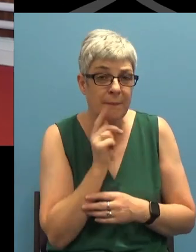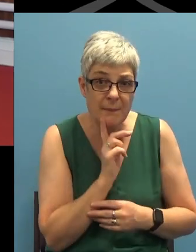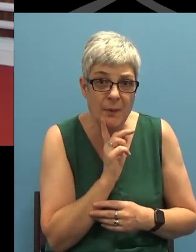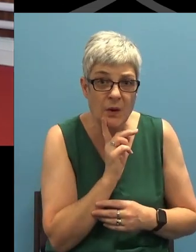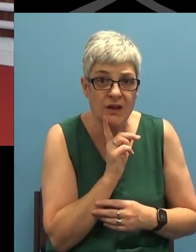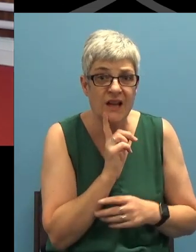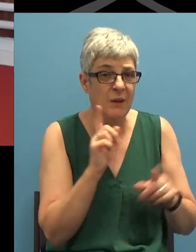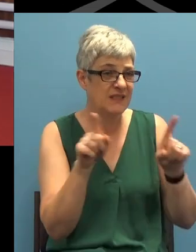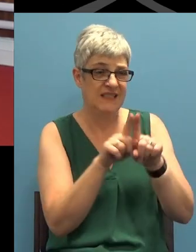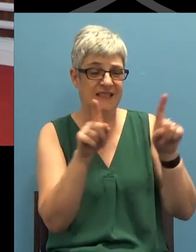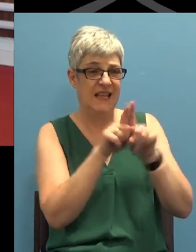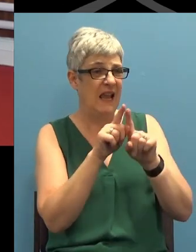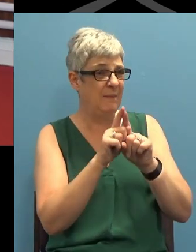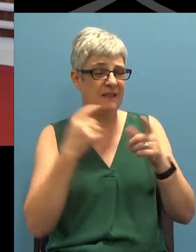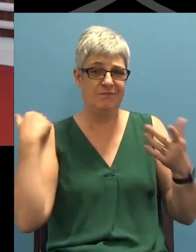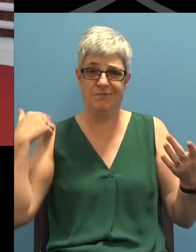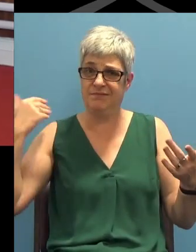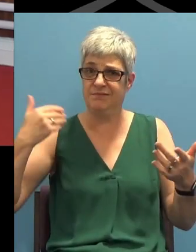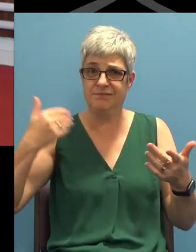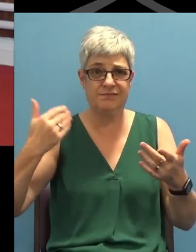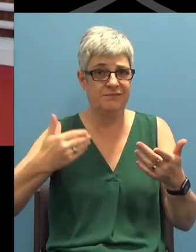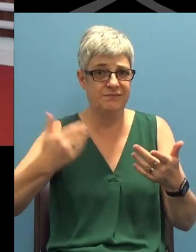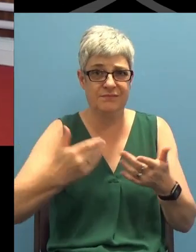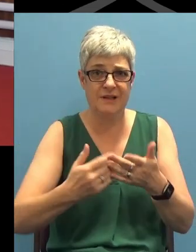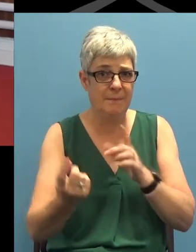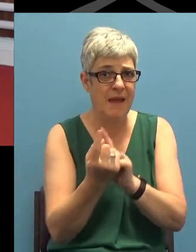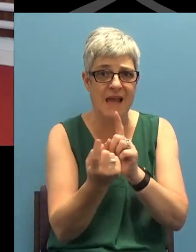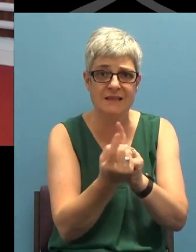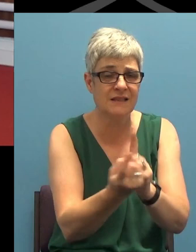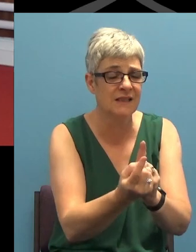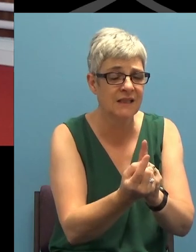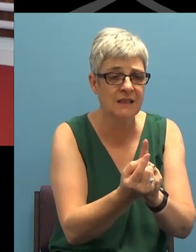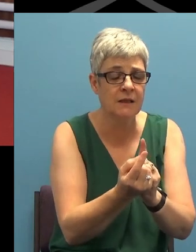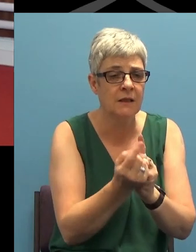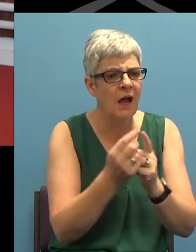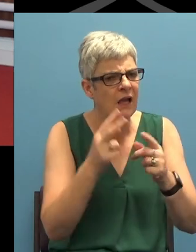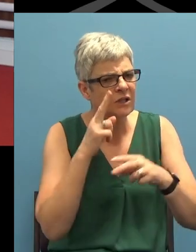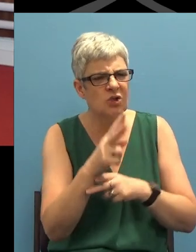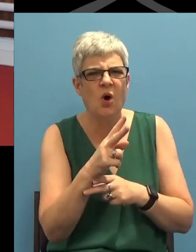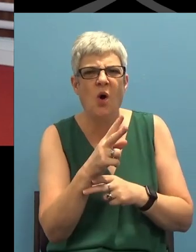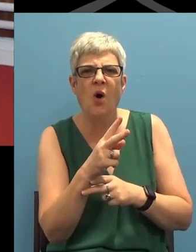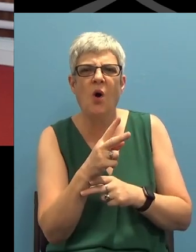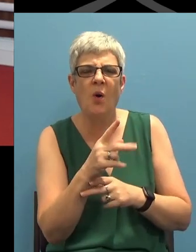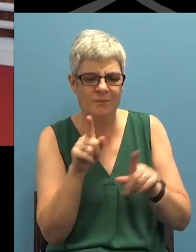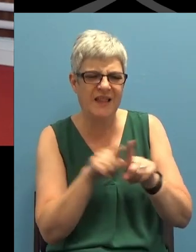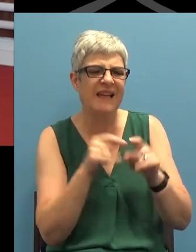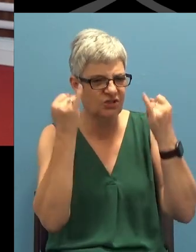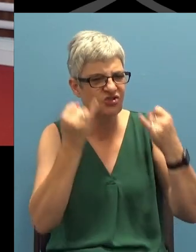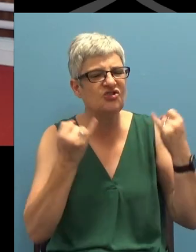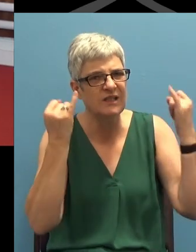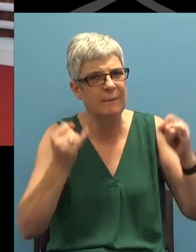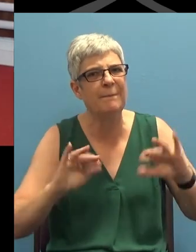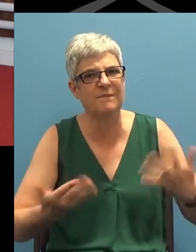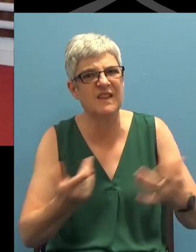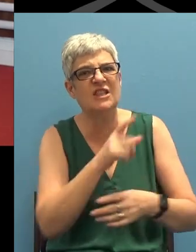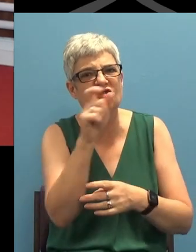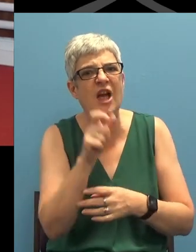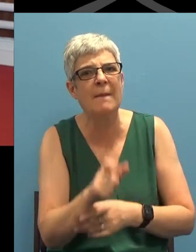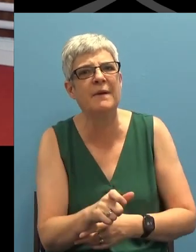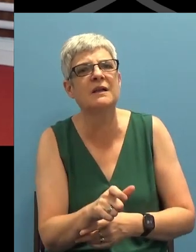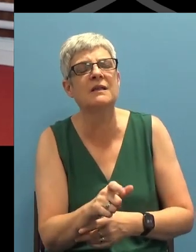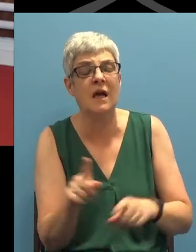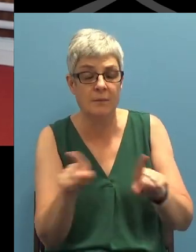he was meeting throughout chapters 8 and chapter 9, and saw them not only like a sheep without a shepherd, but